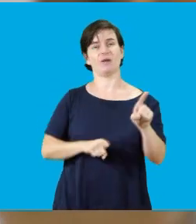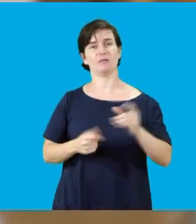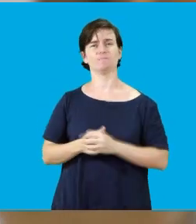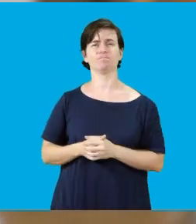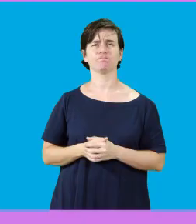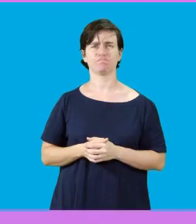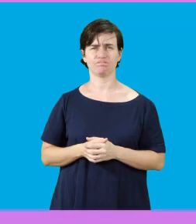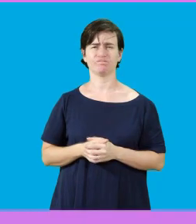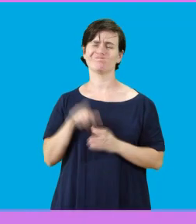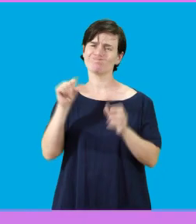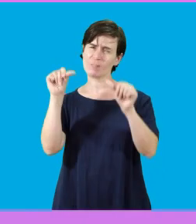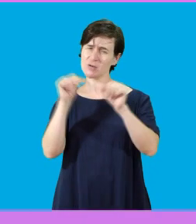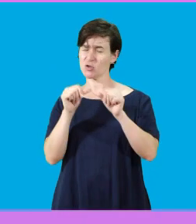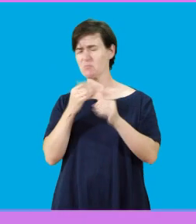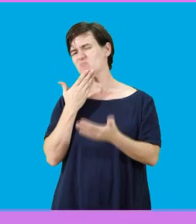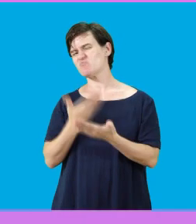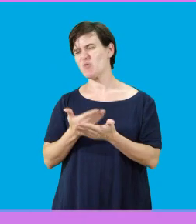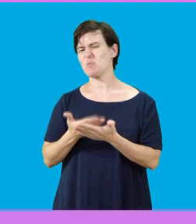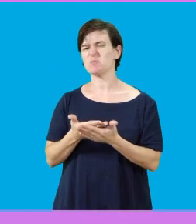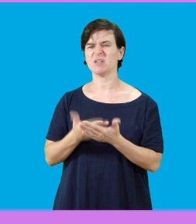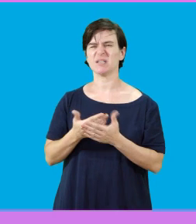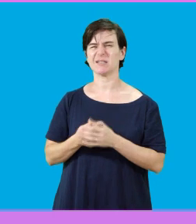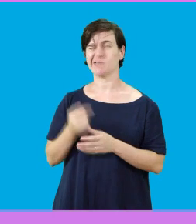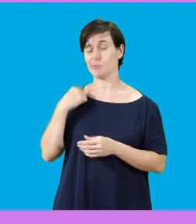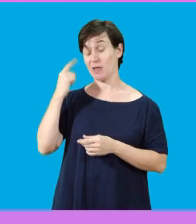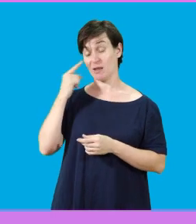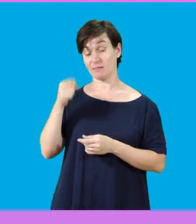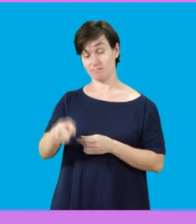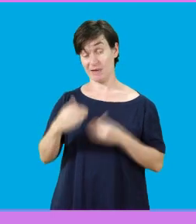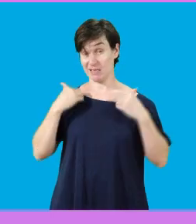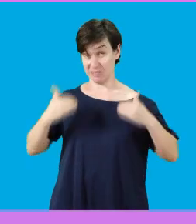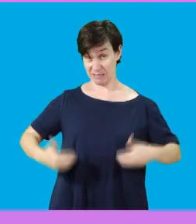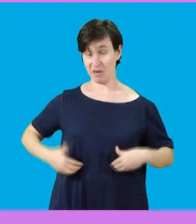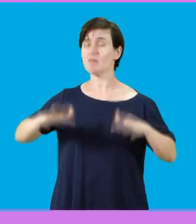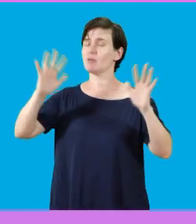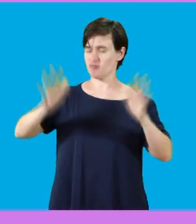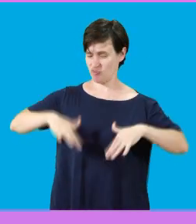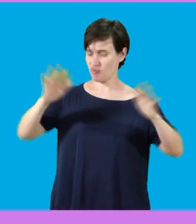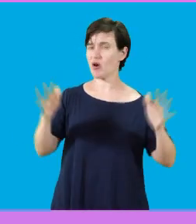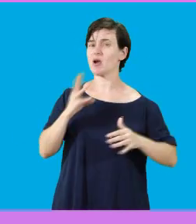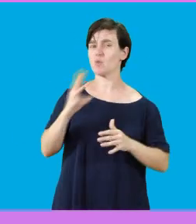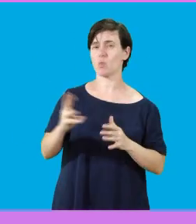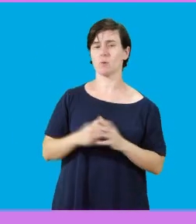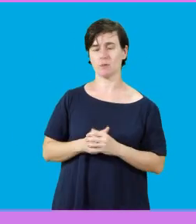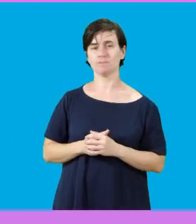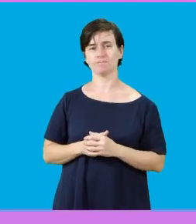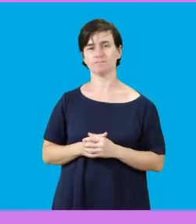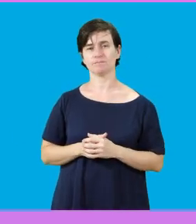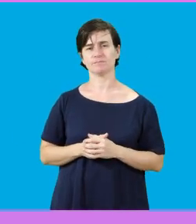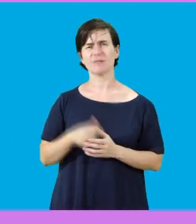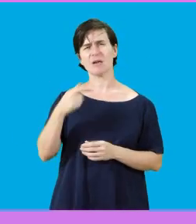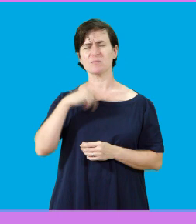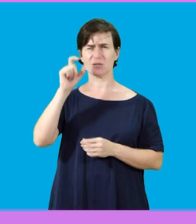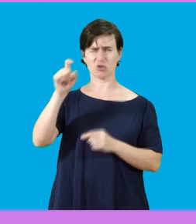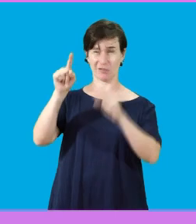are given there A, determine the probability that it will rain on a Sunday, in words, that it will rain on a